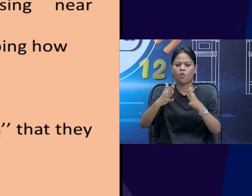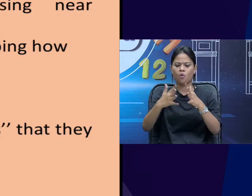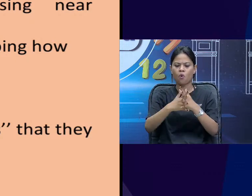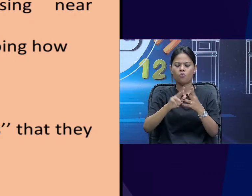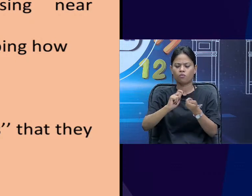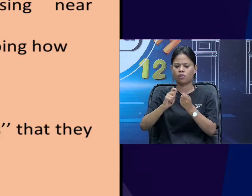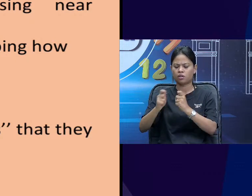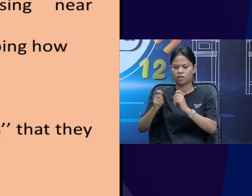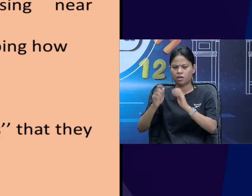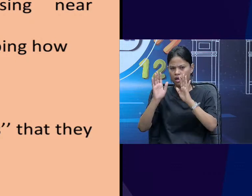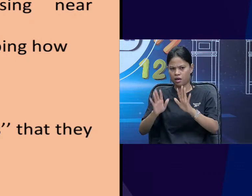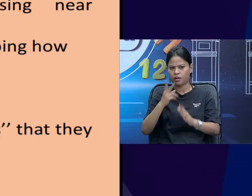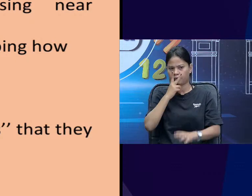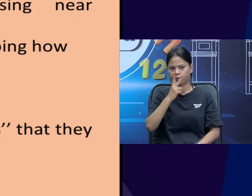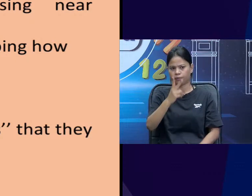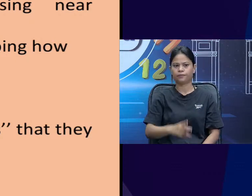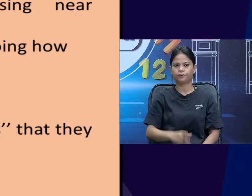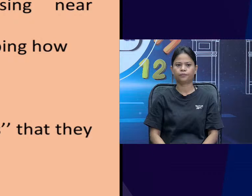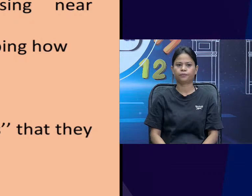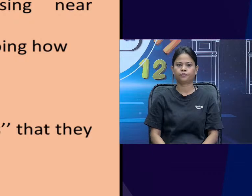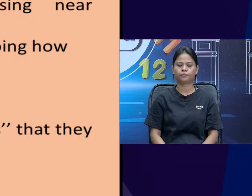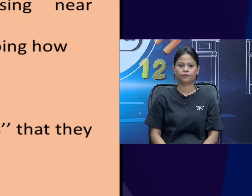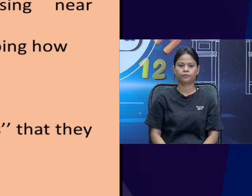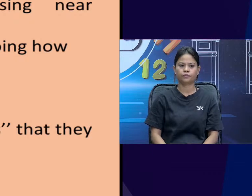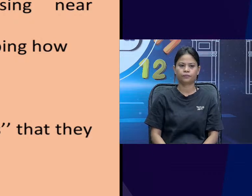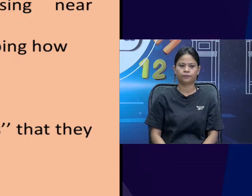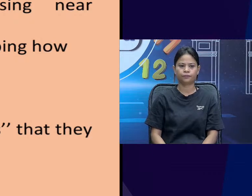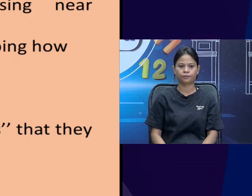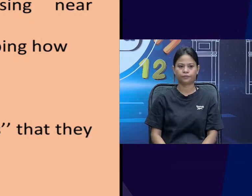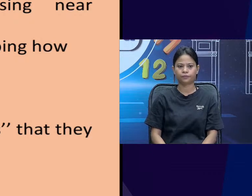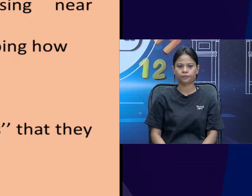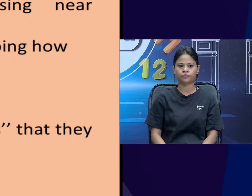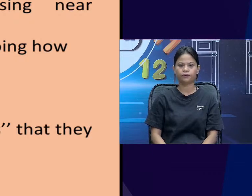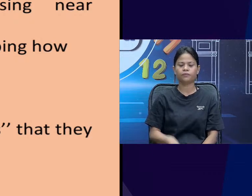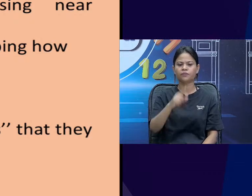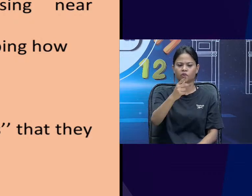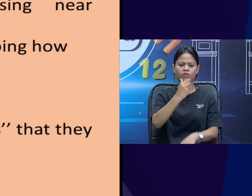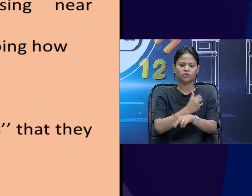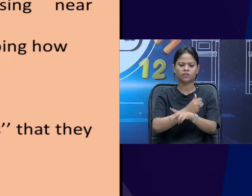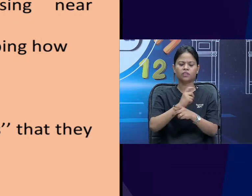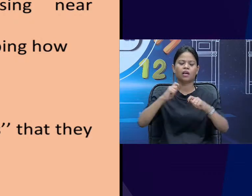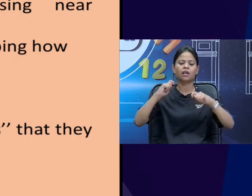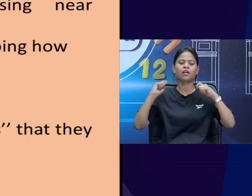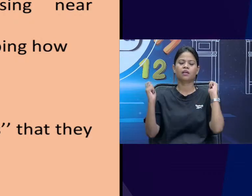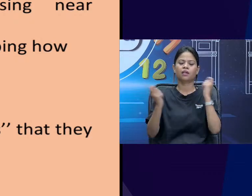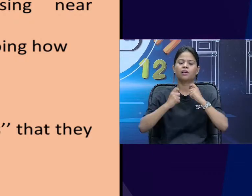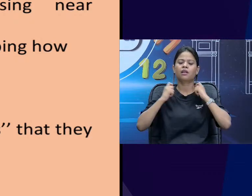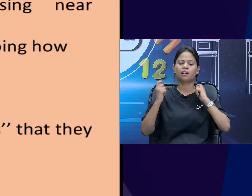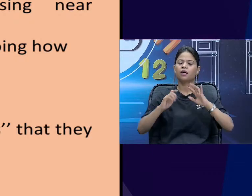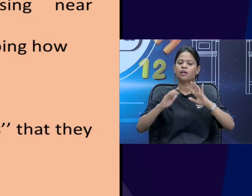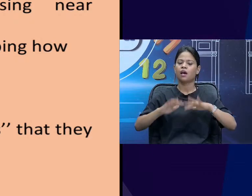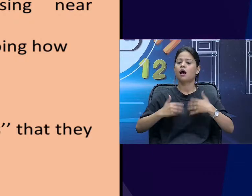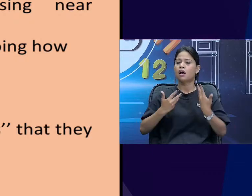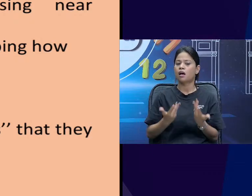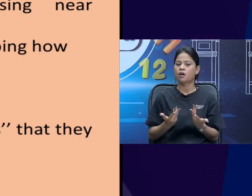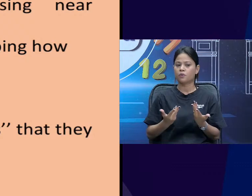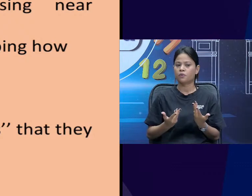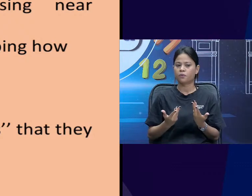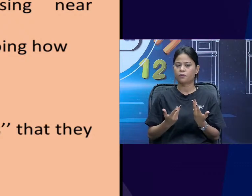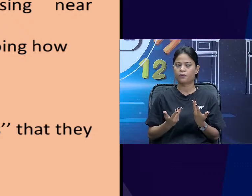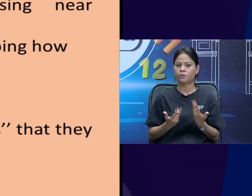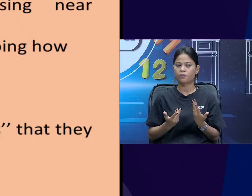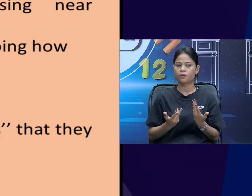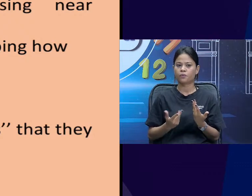a letter to your friend describing how you celebrated your Diwali this time. Okay. Answer the